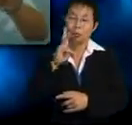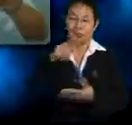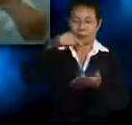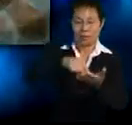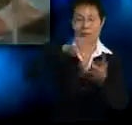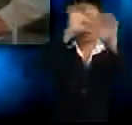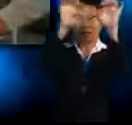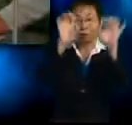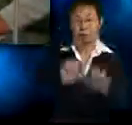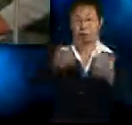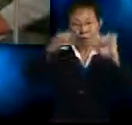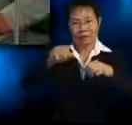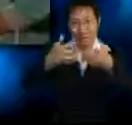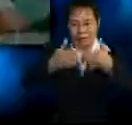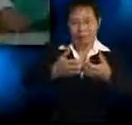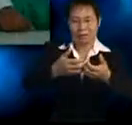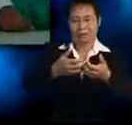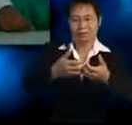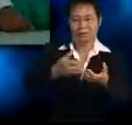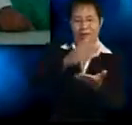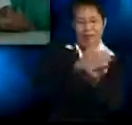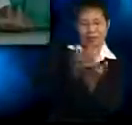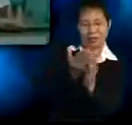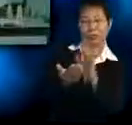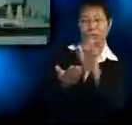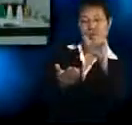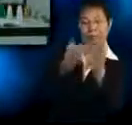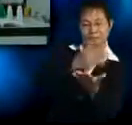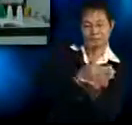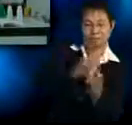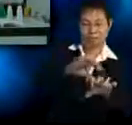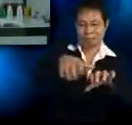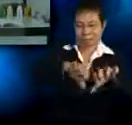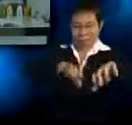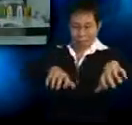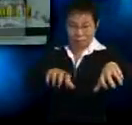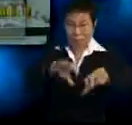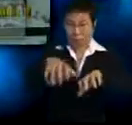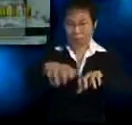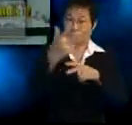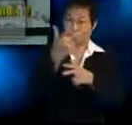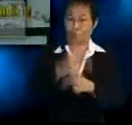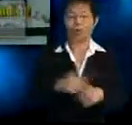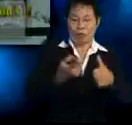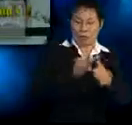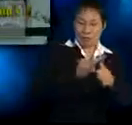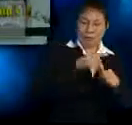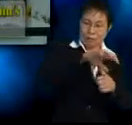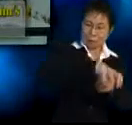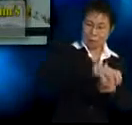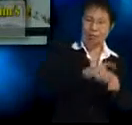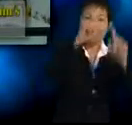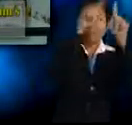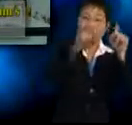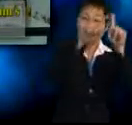This experiment can be divided into 3 parts. In our first part, we'll test